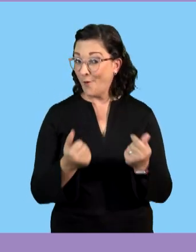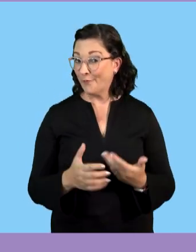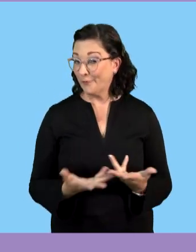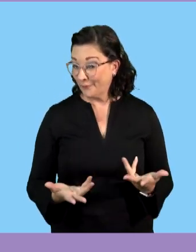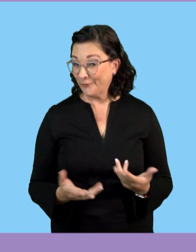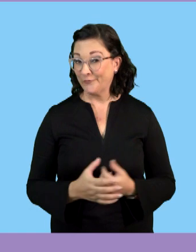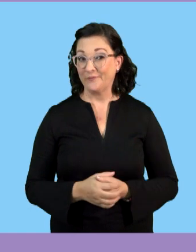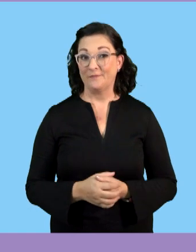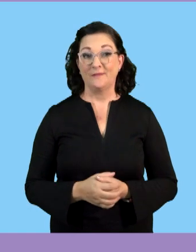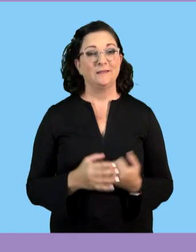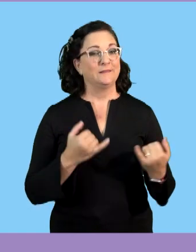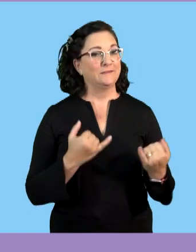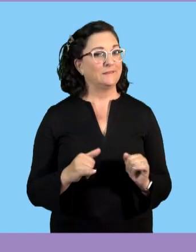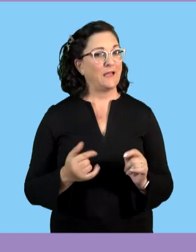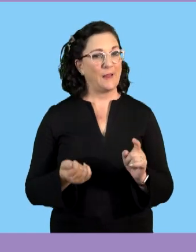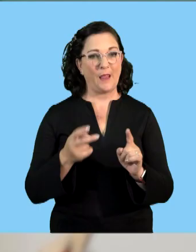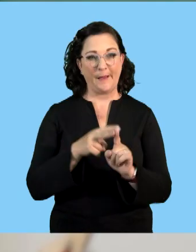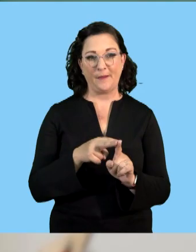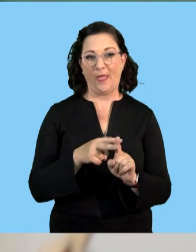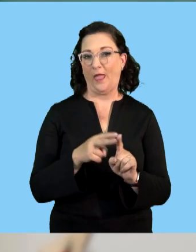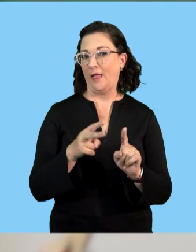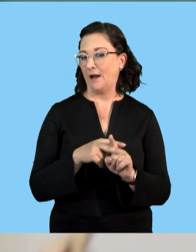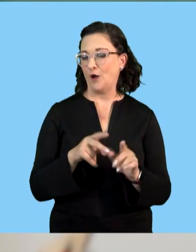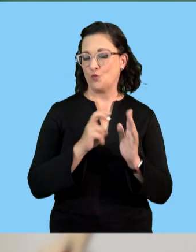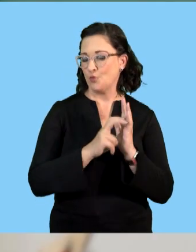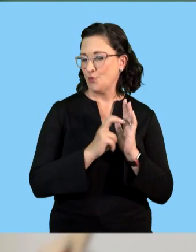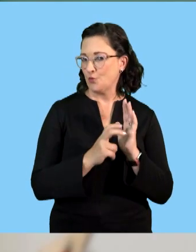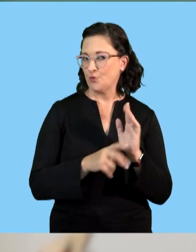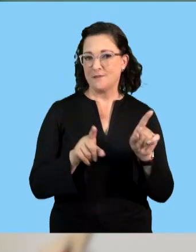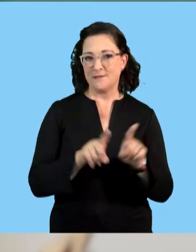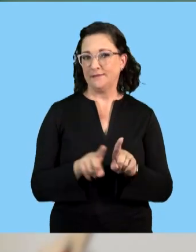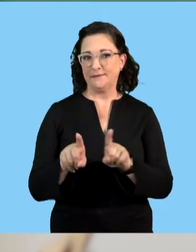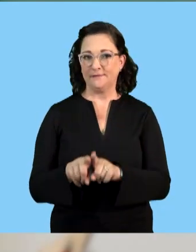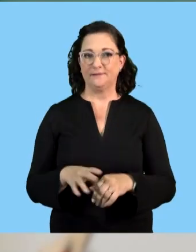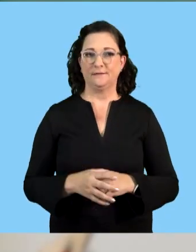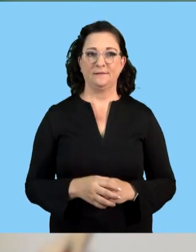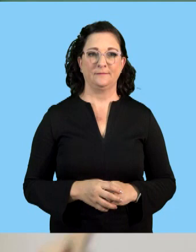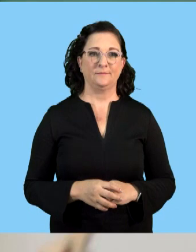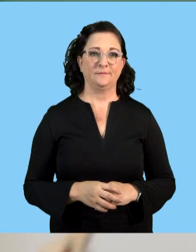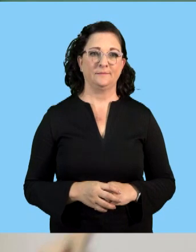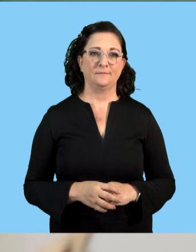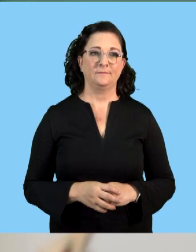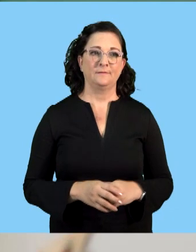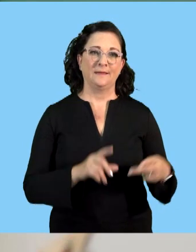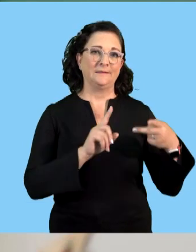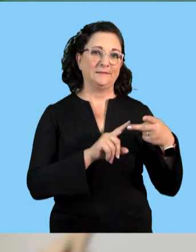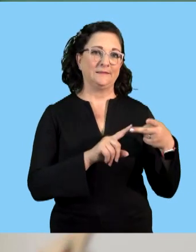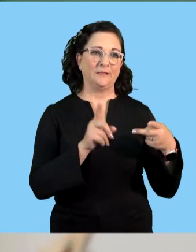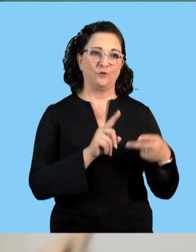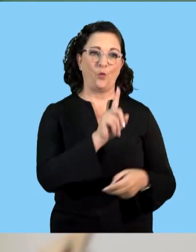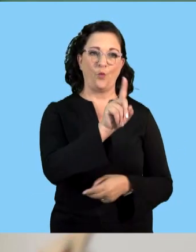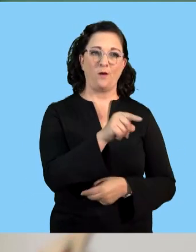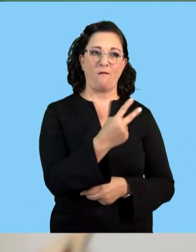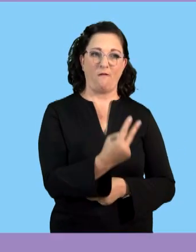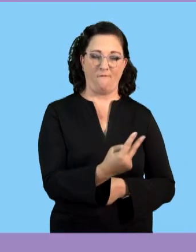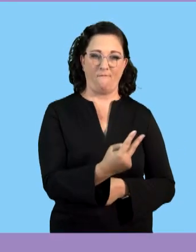3,2. Do you think you can solve for that? You can still apply those rules and ways that we learned in this